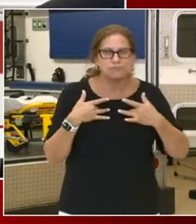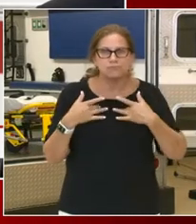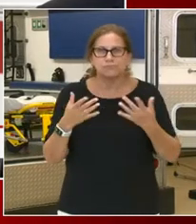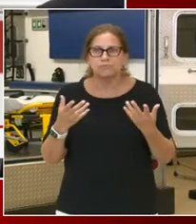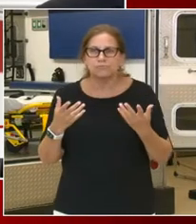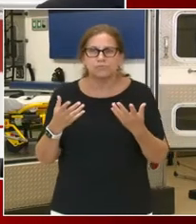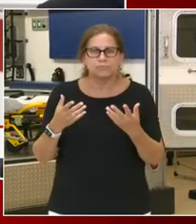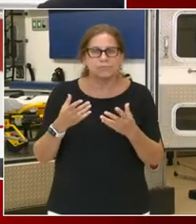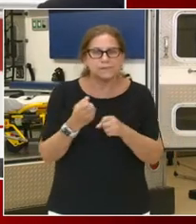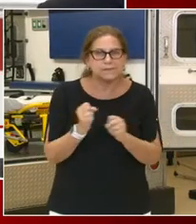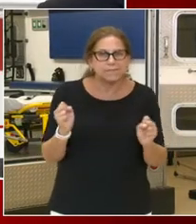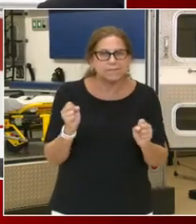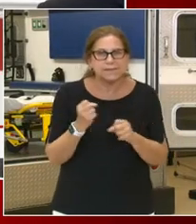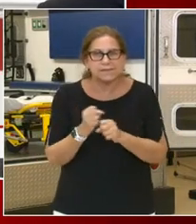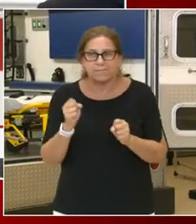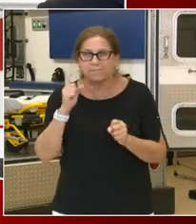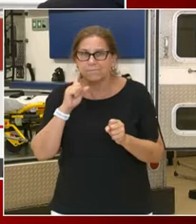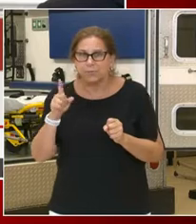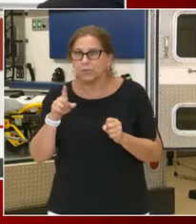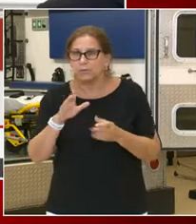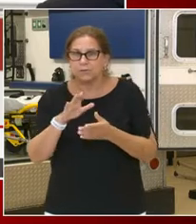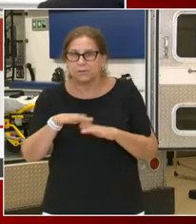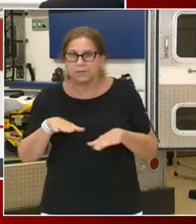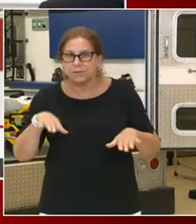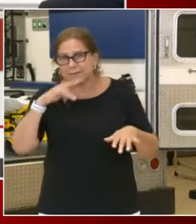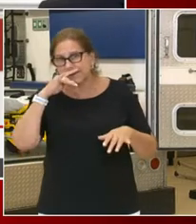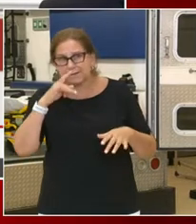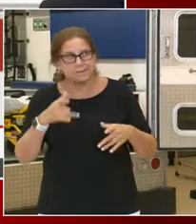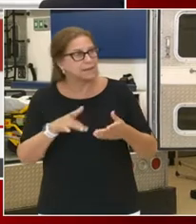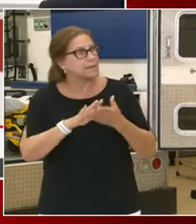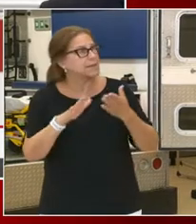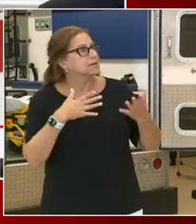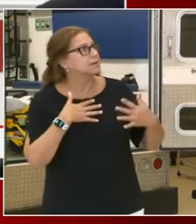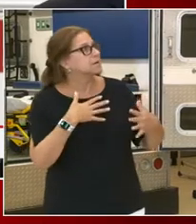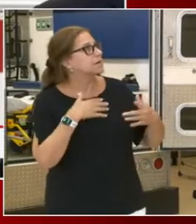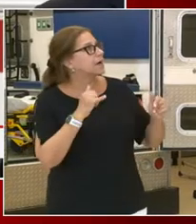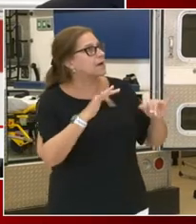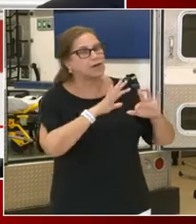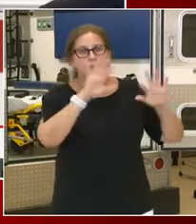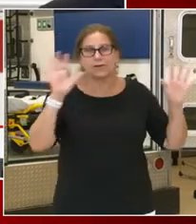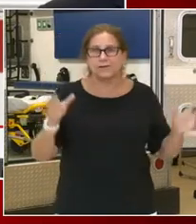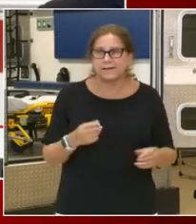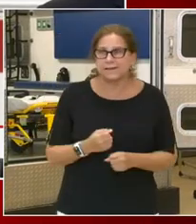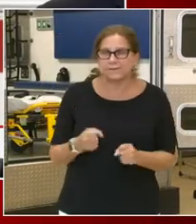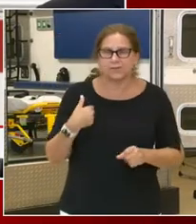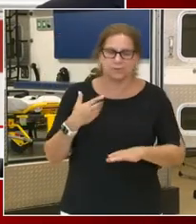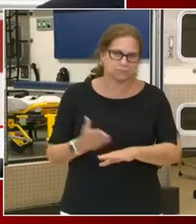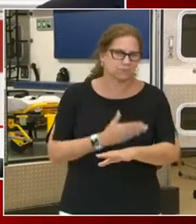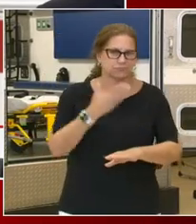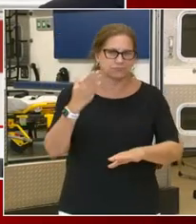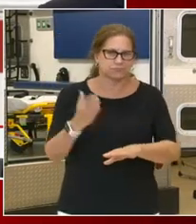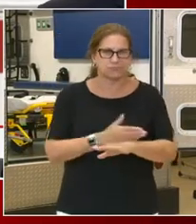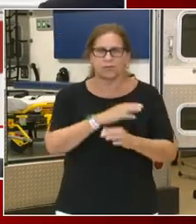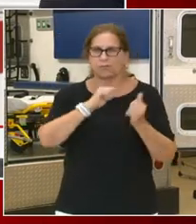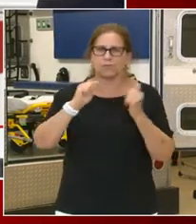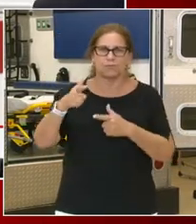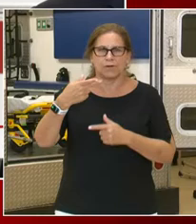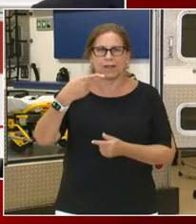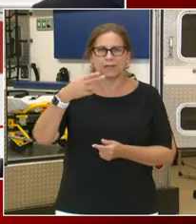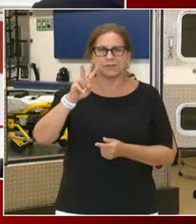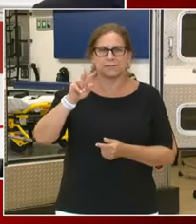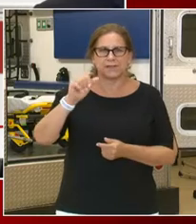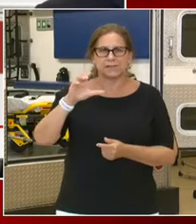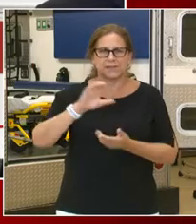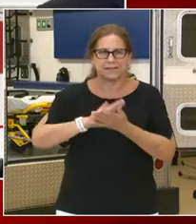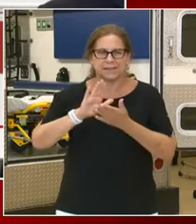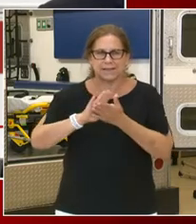that our environment is conducive not only to learning, but also the health and safety that's needed for next school year. And so what DCPS has done